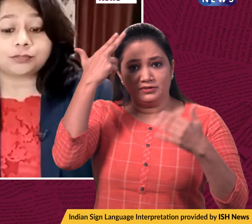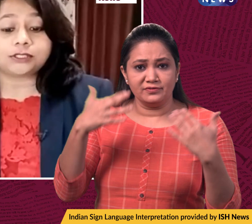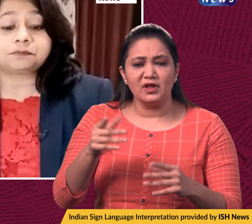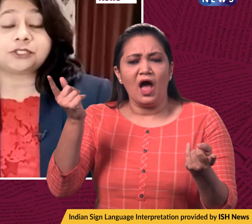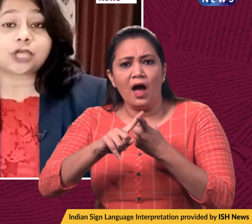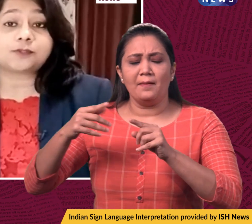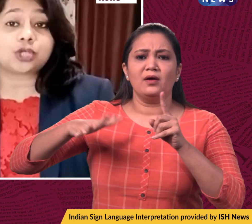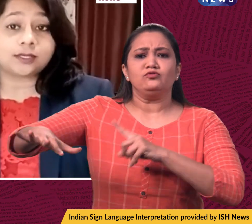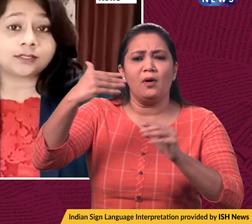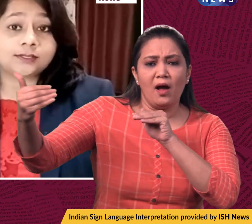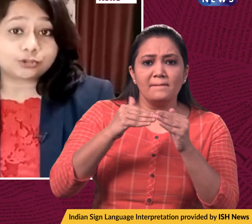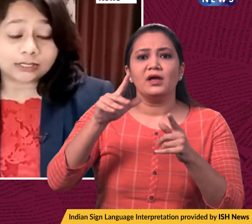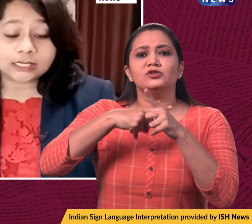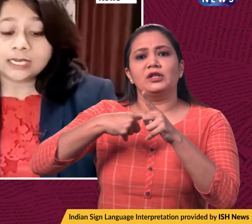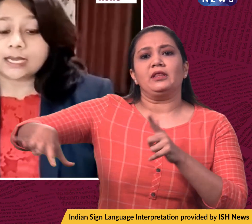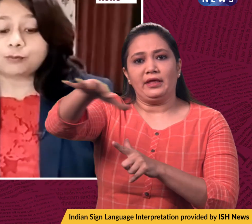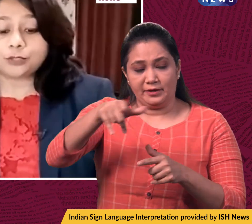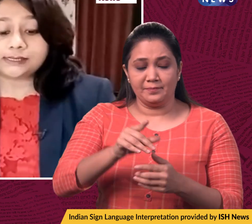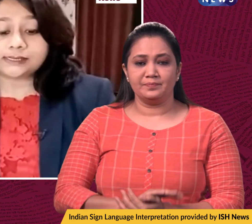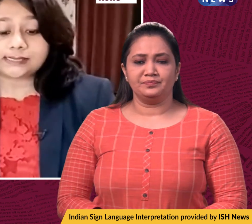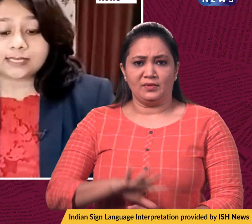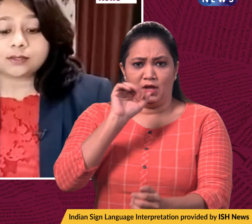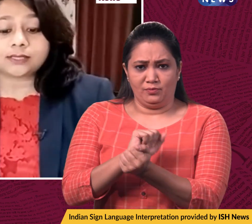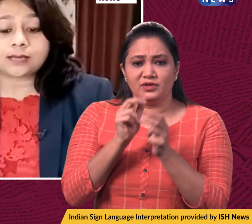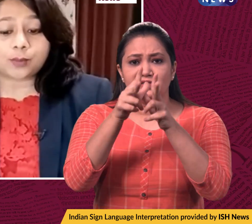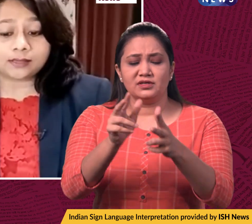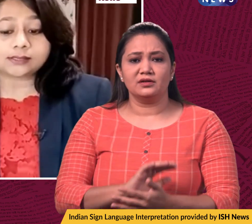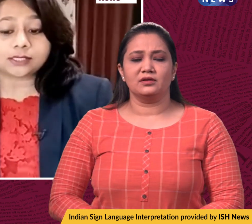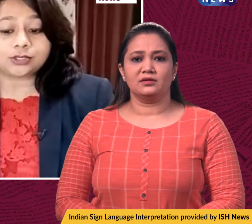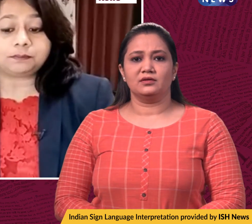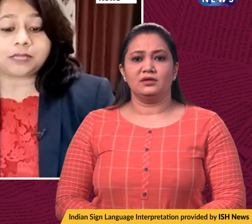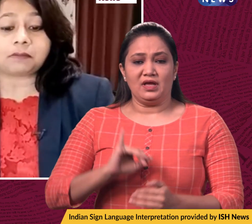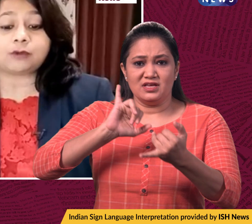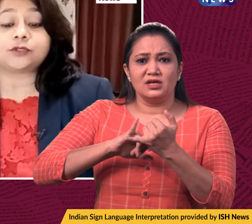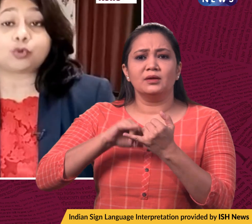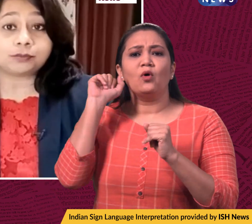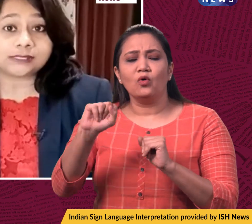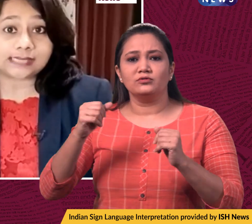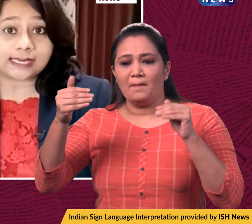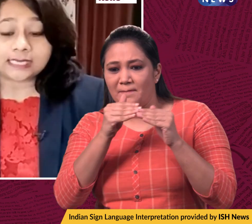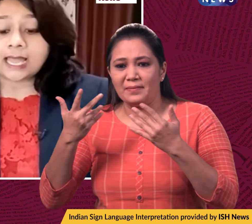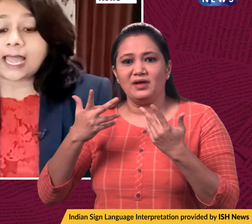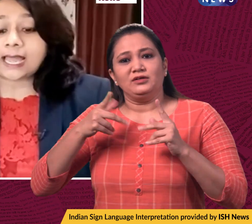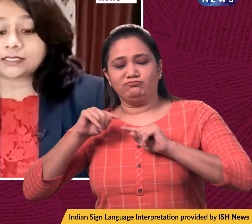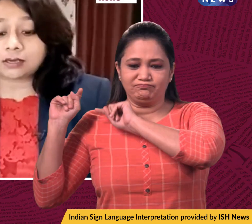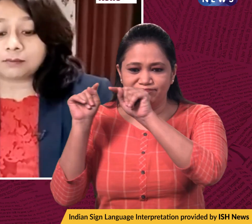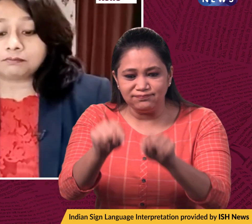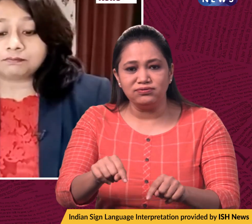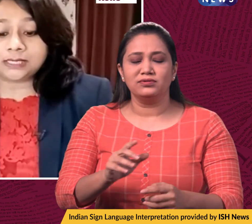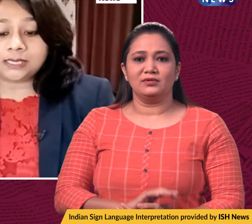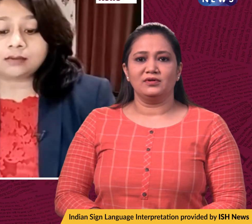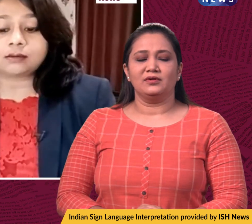Kabaddi tournament in Punjab's Jalandhar district. Now, police has said that when Sandeep came out of the tournament site